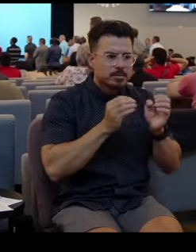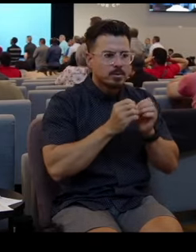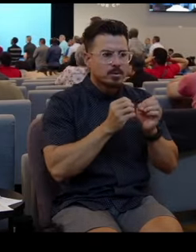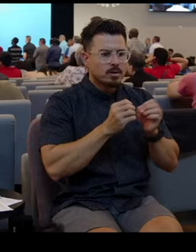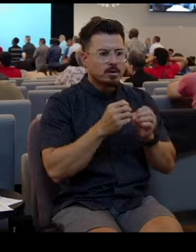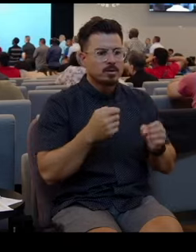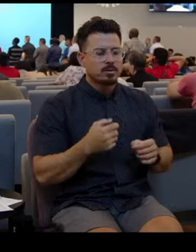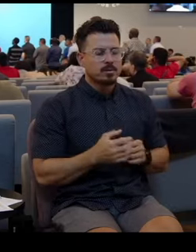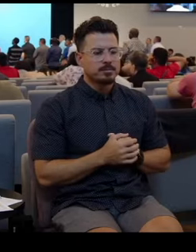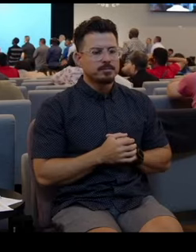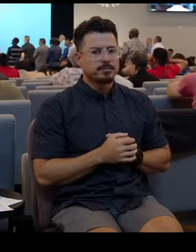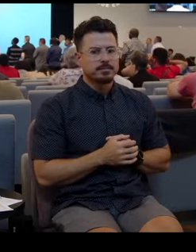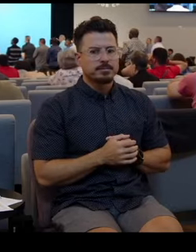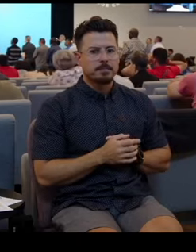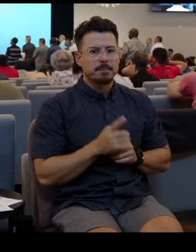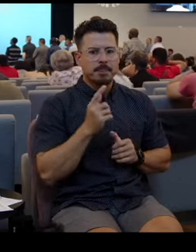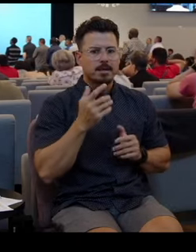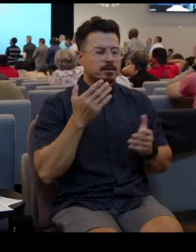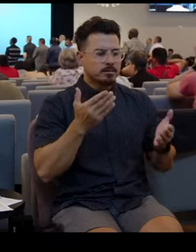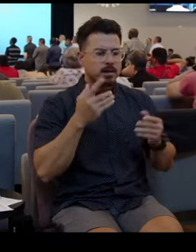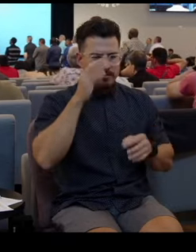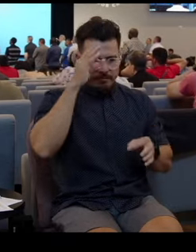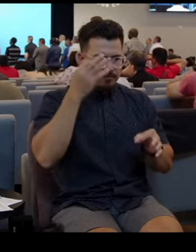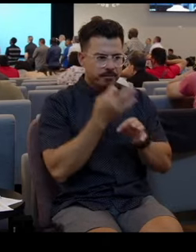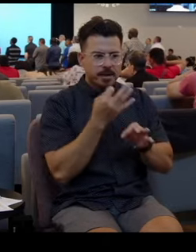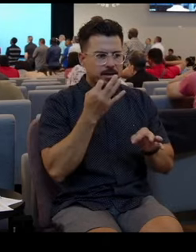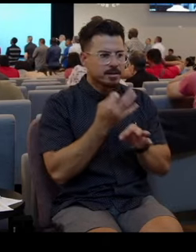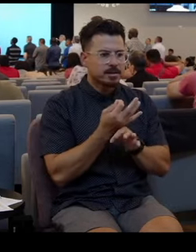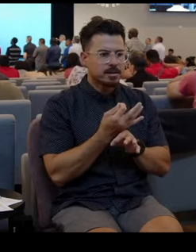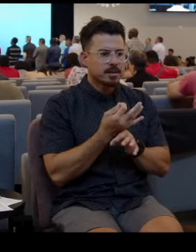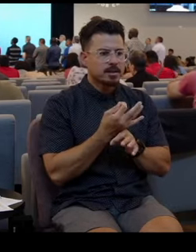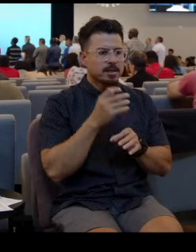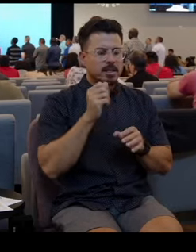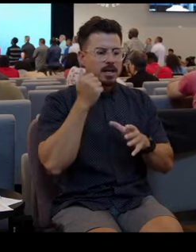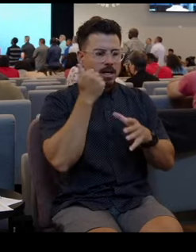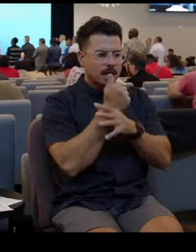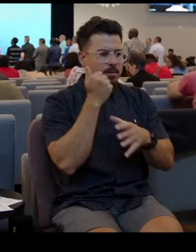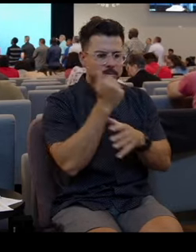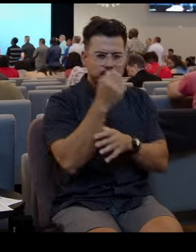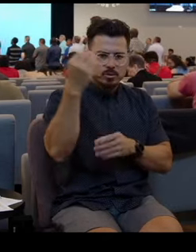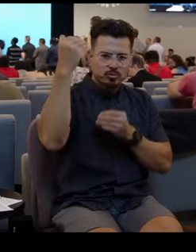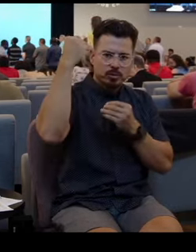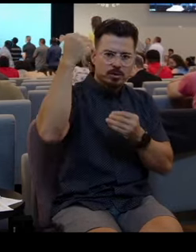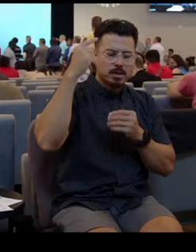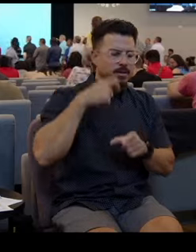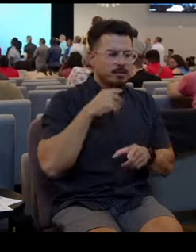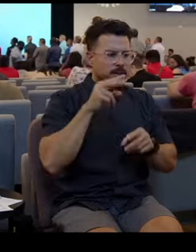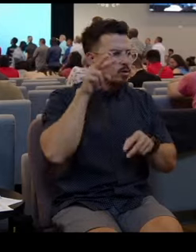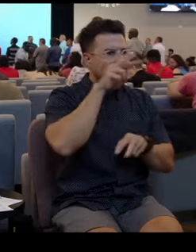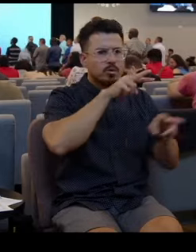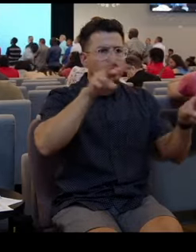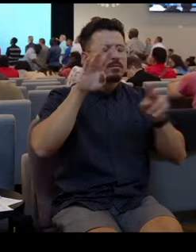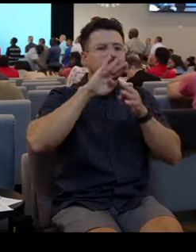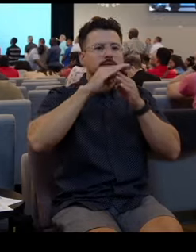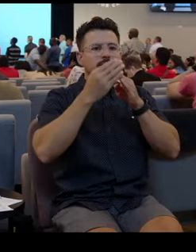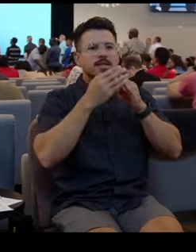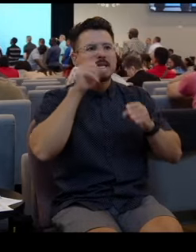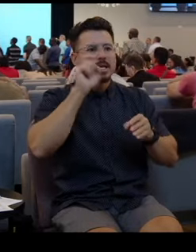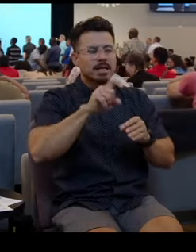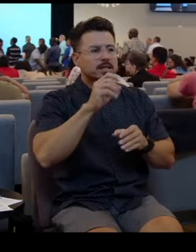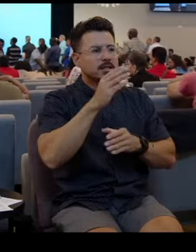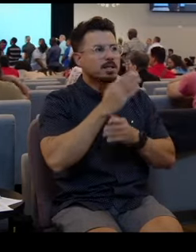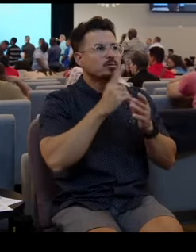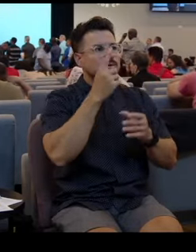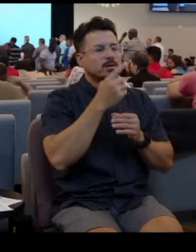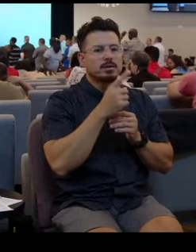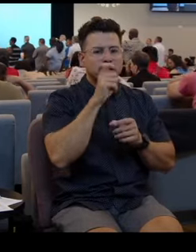and discontent. But there's something about faith, folks. Abraham taught us. We always have to be looking for that city whose builder and maker is God.